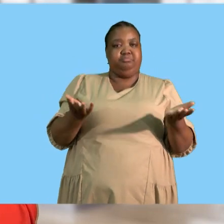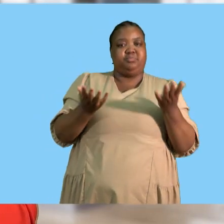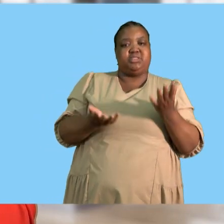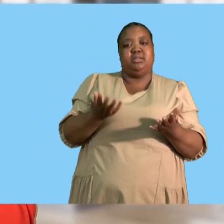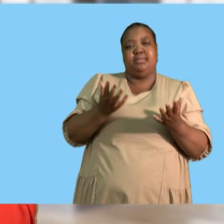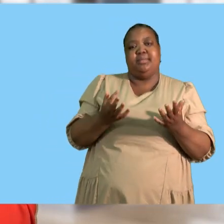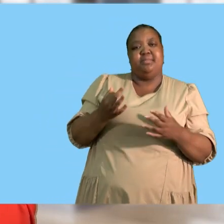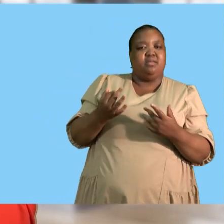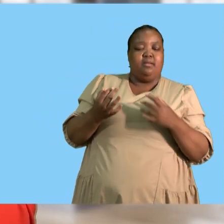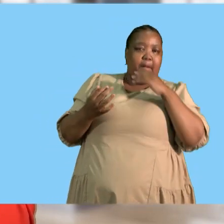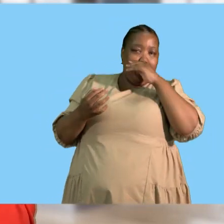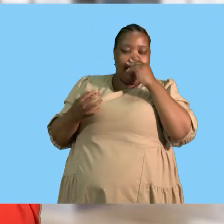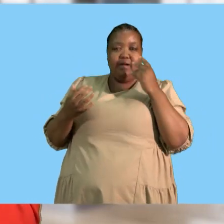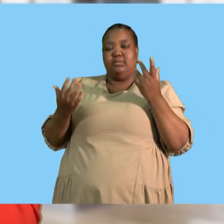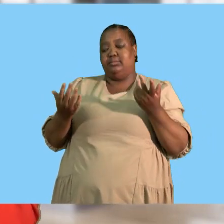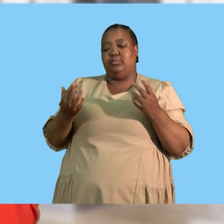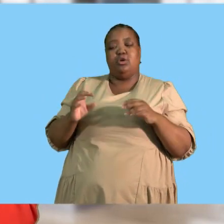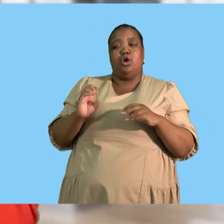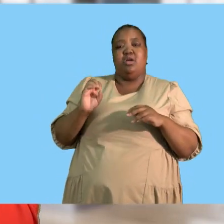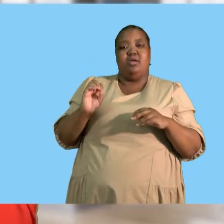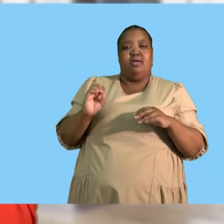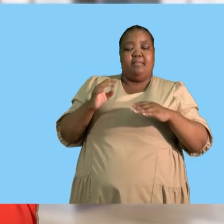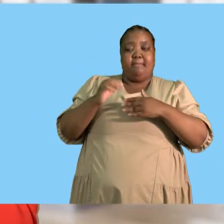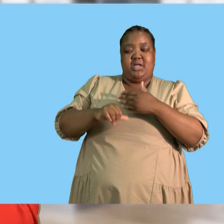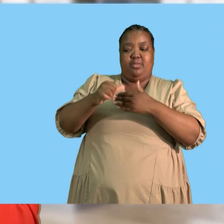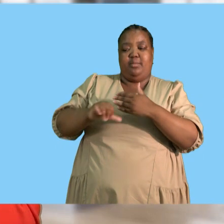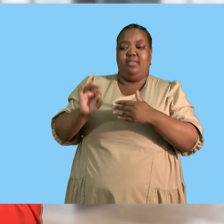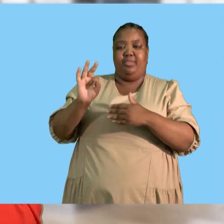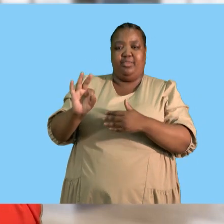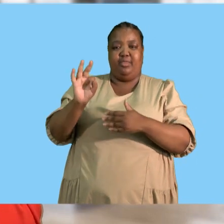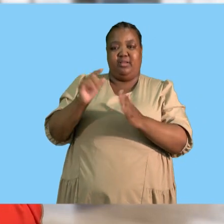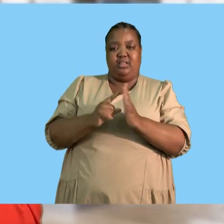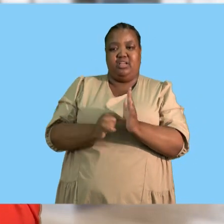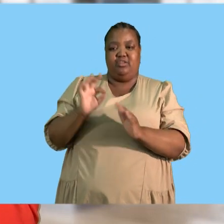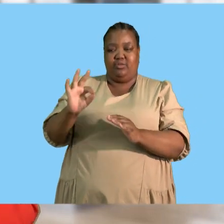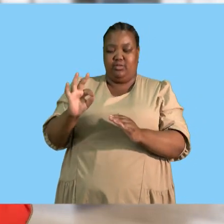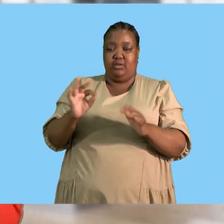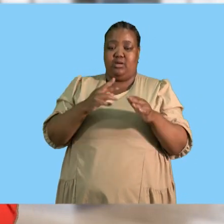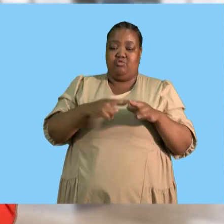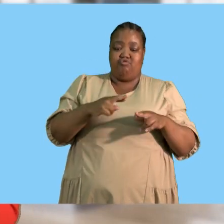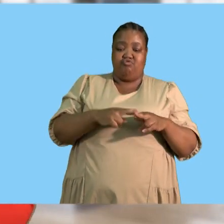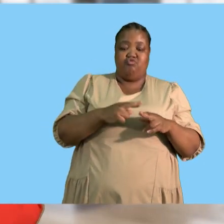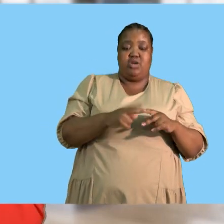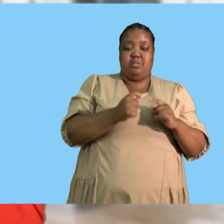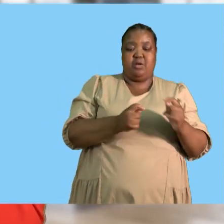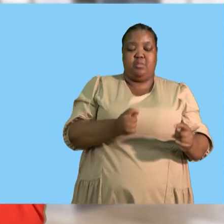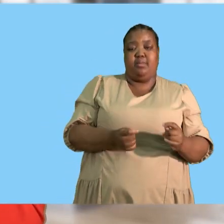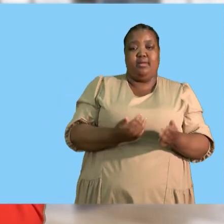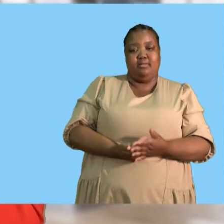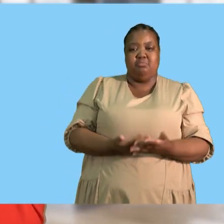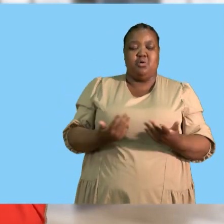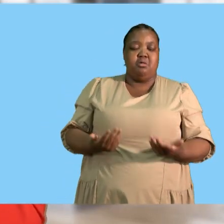maybe at every third day of the month, I need to pay rent for using the house that I have